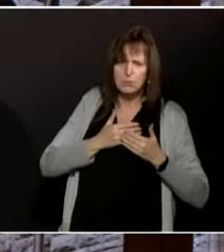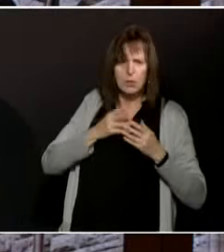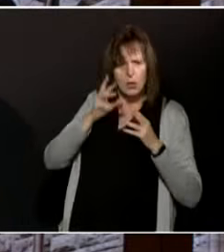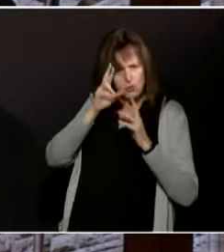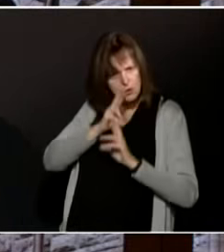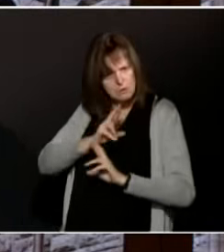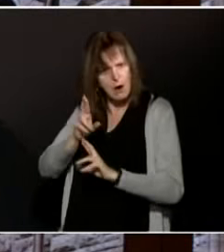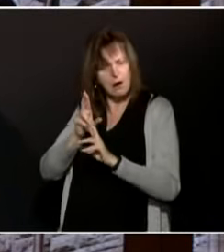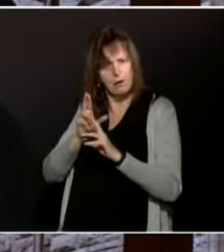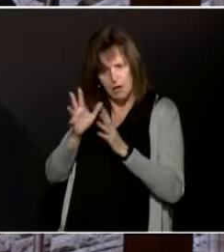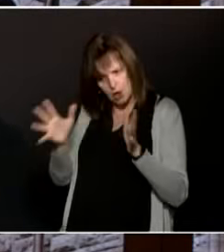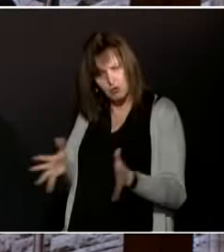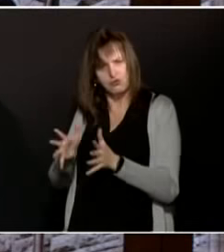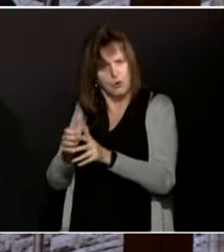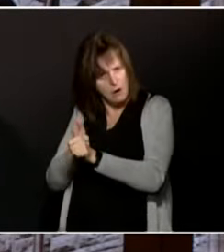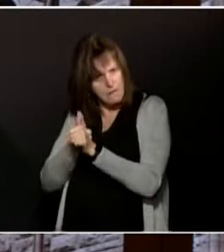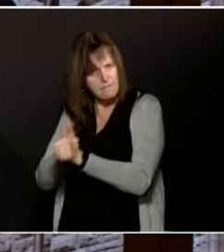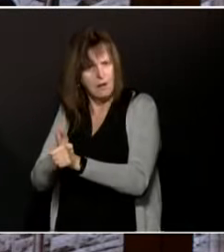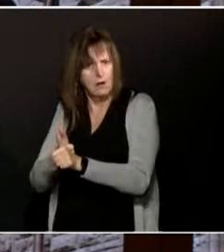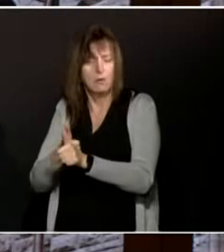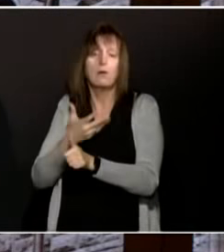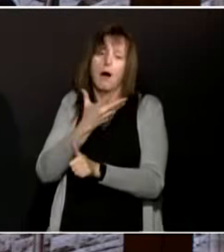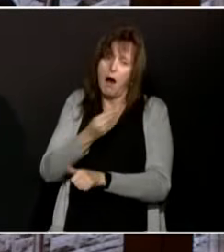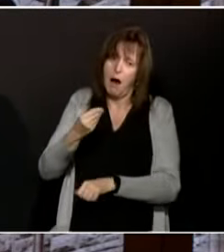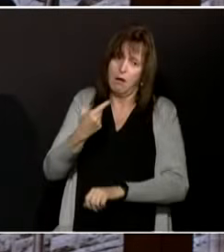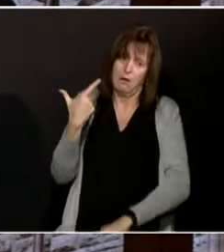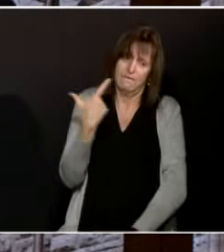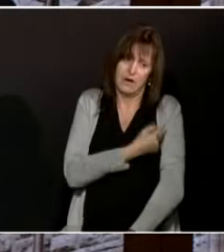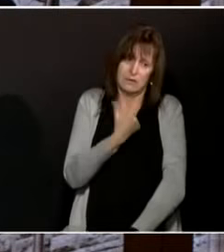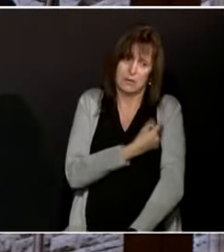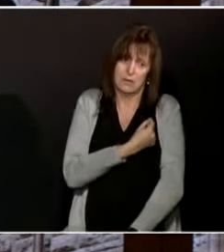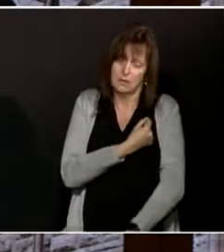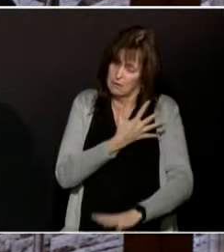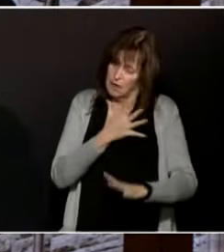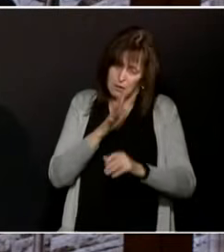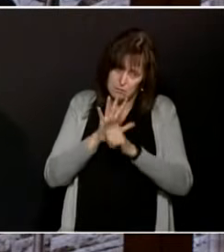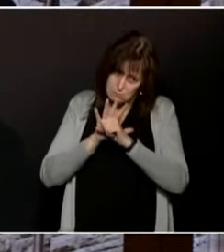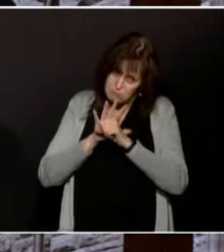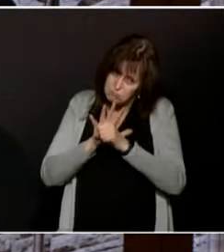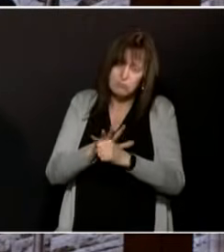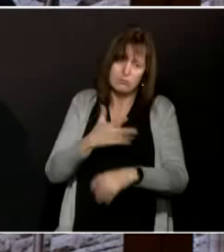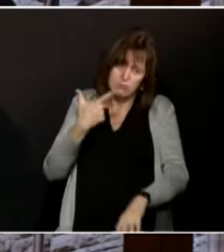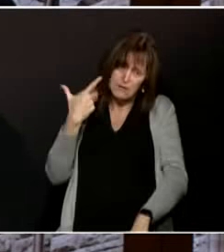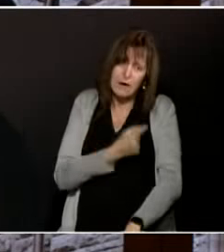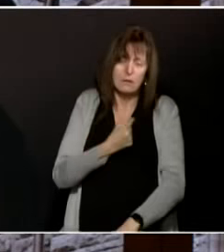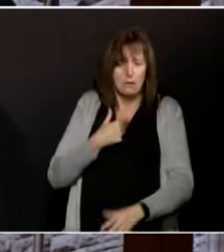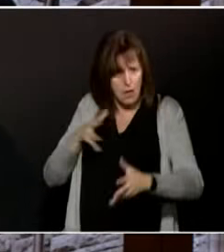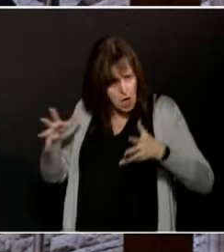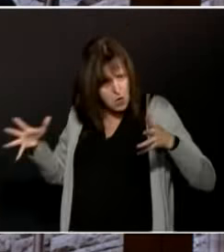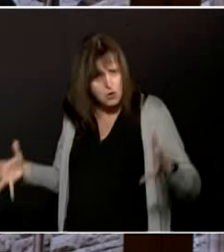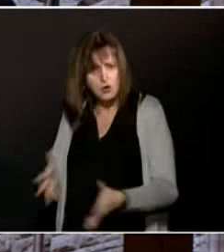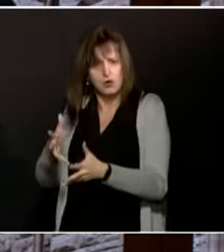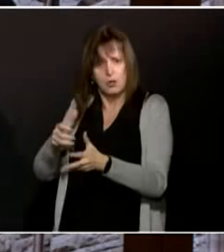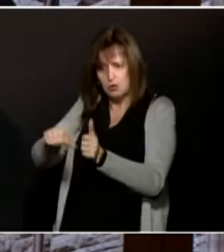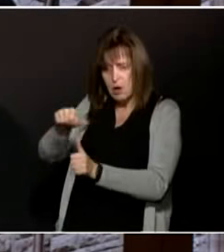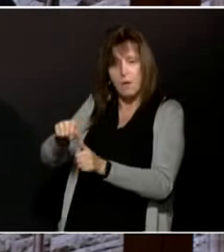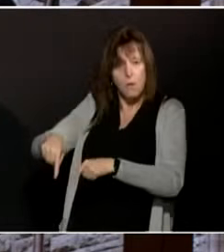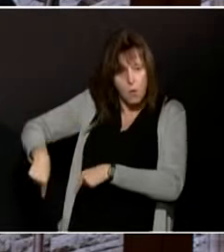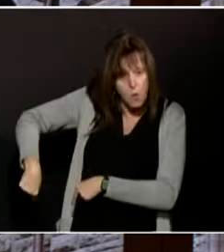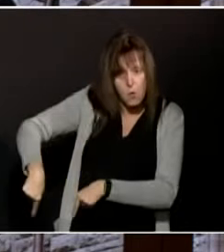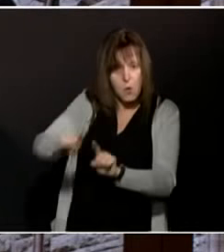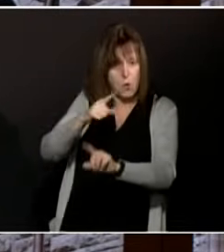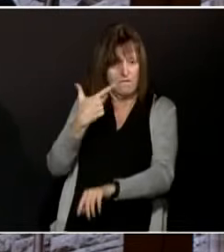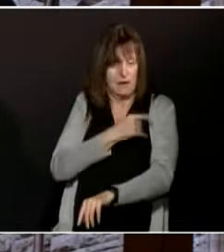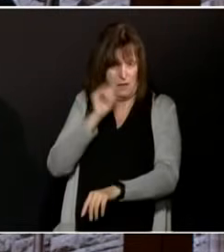encouraging ourselves individually and as a community to put those aspects in place. So by doing that really stringently over the next number of